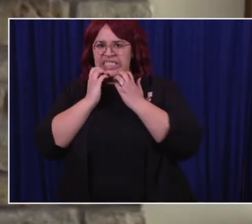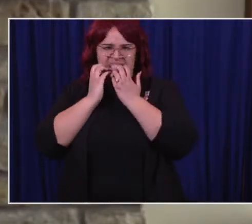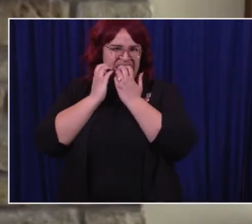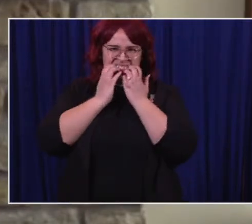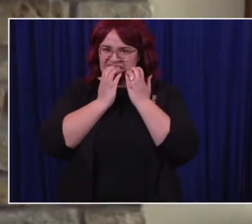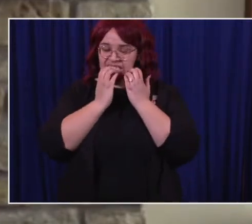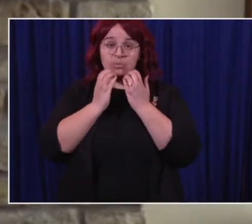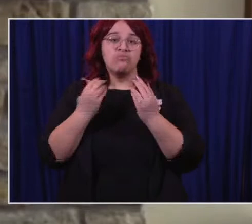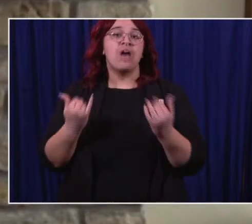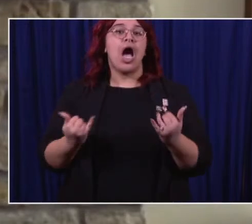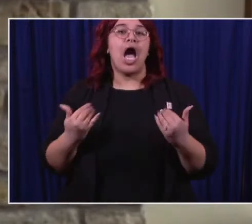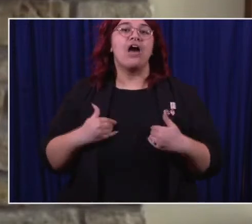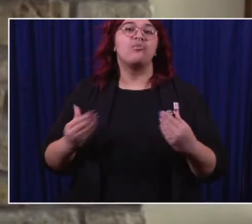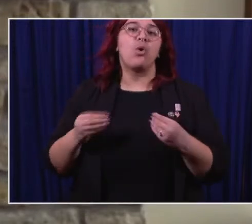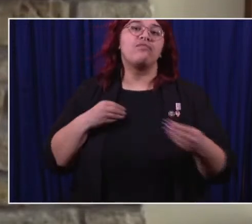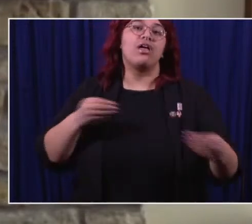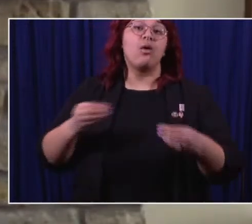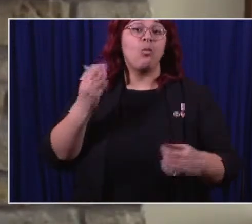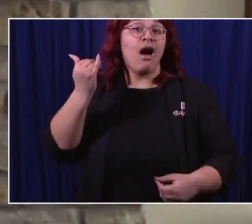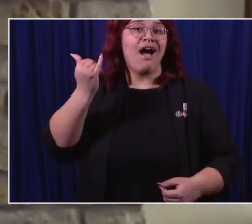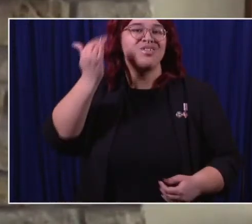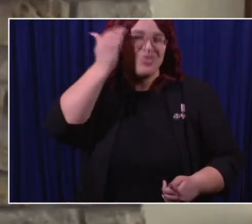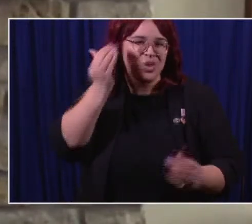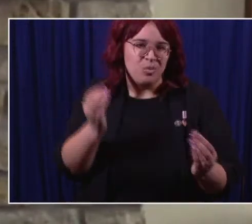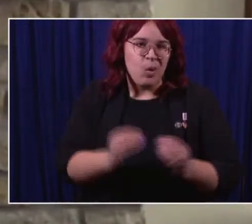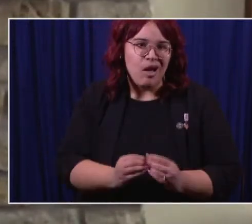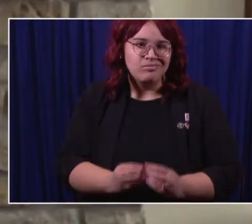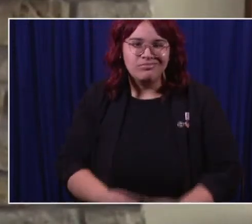Next question is from Alex Ebert at Bloomberg.